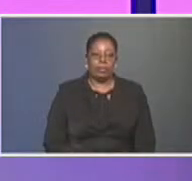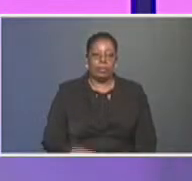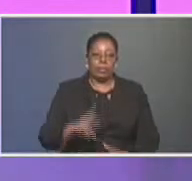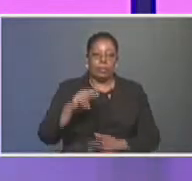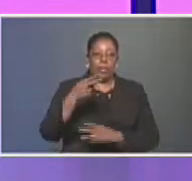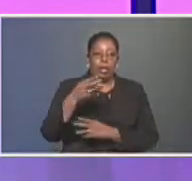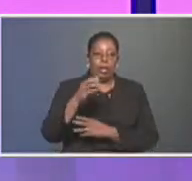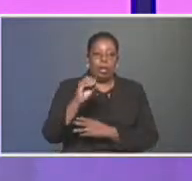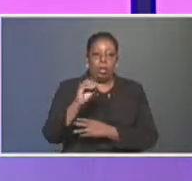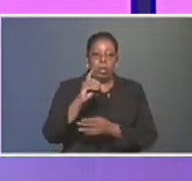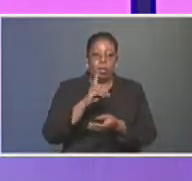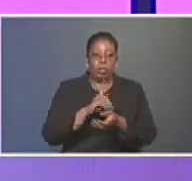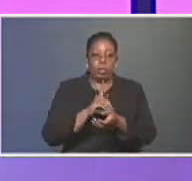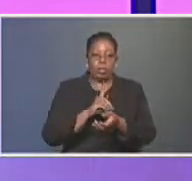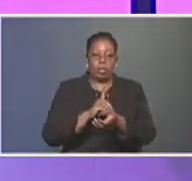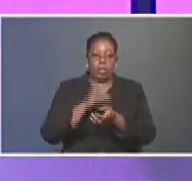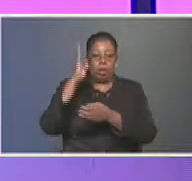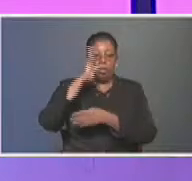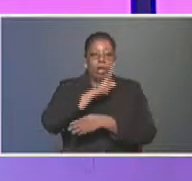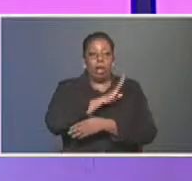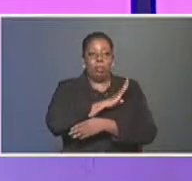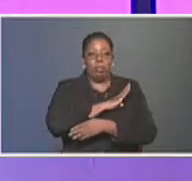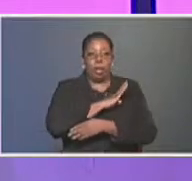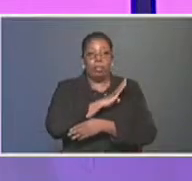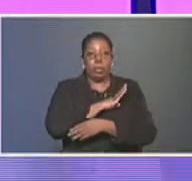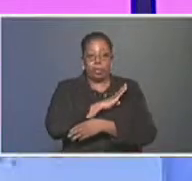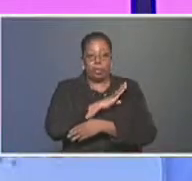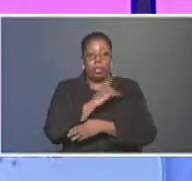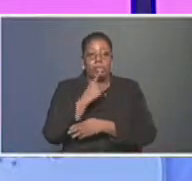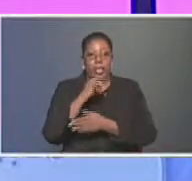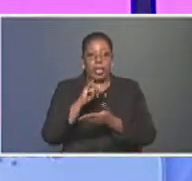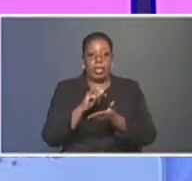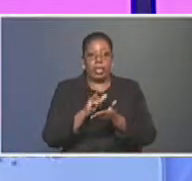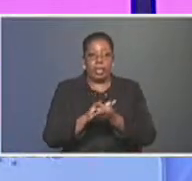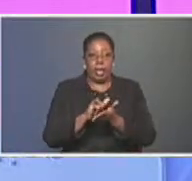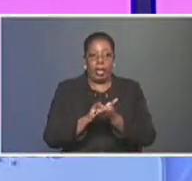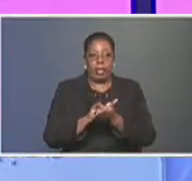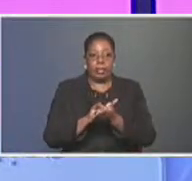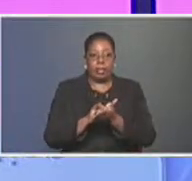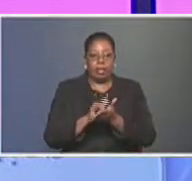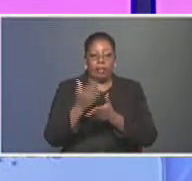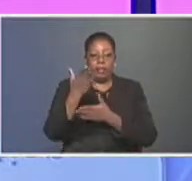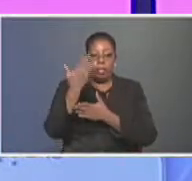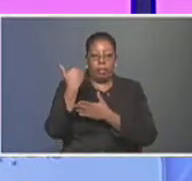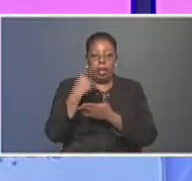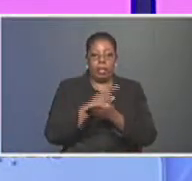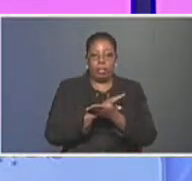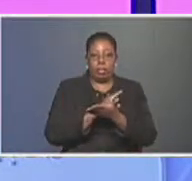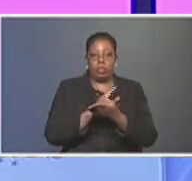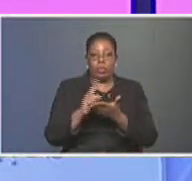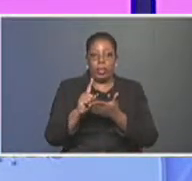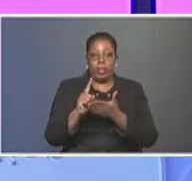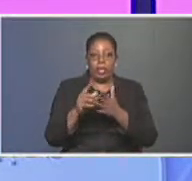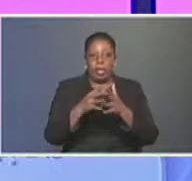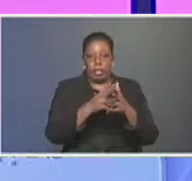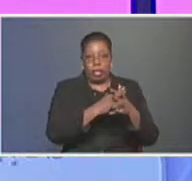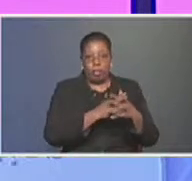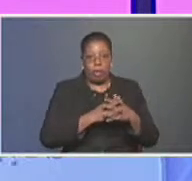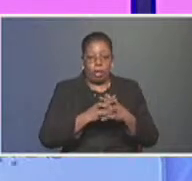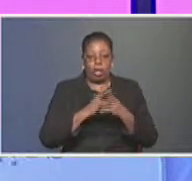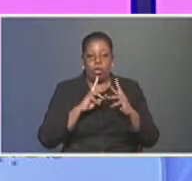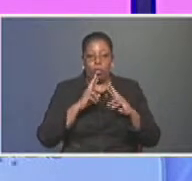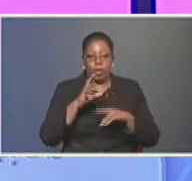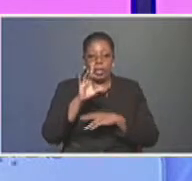Assistant Director Dr. Rubis Barbosa disclosing during Wednesday's press briefing that over the last week, the Americas reported